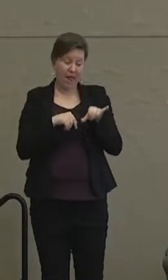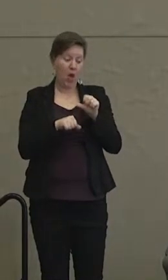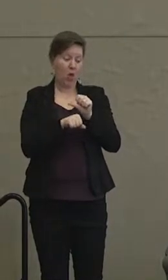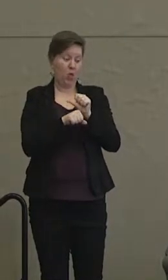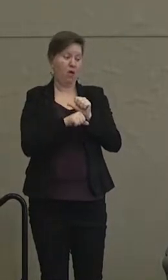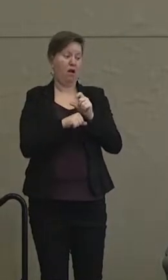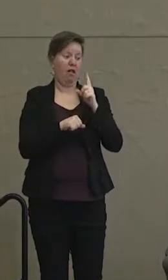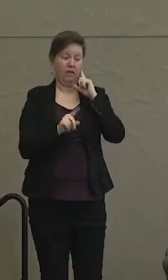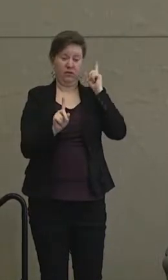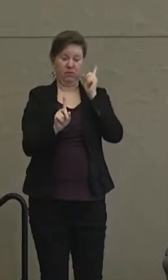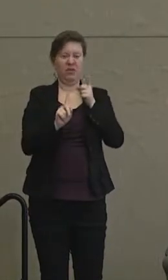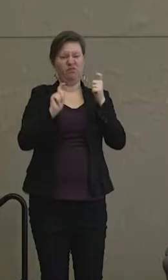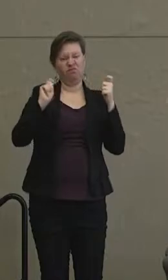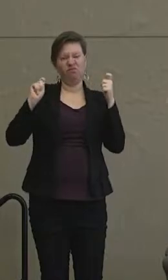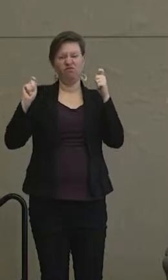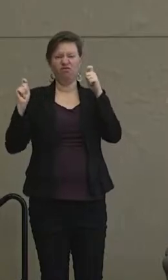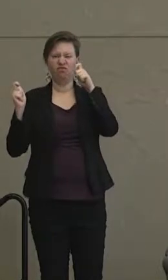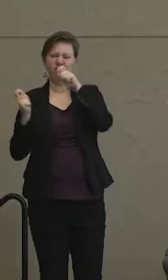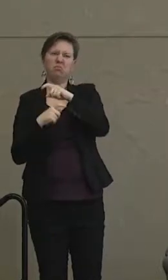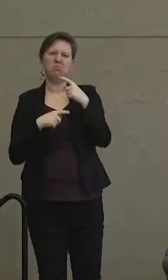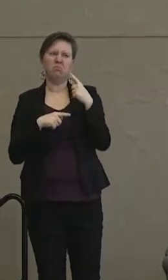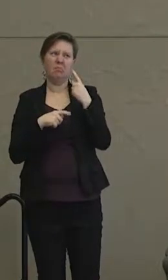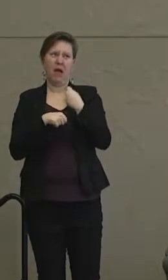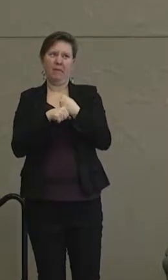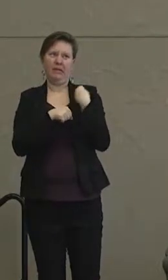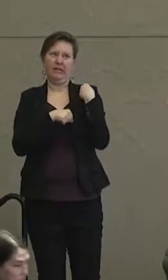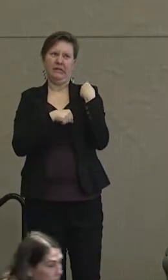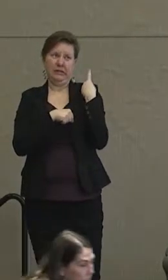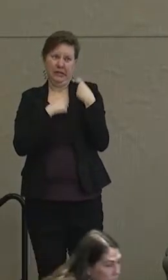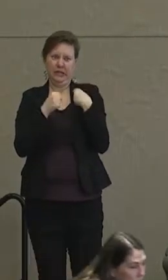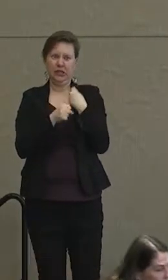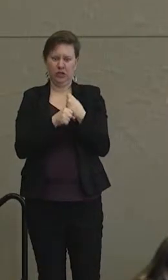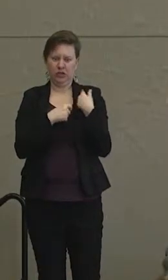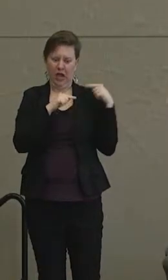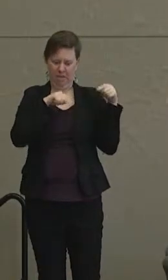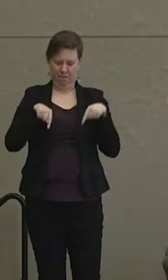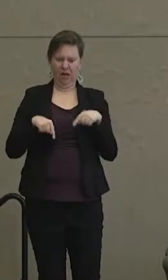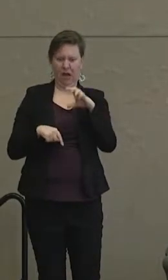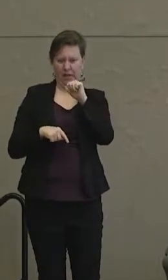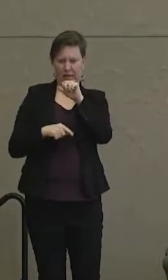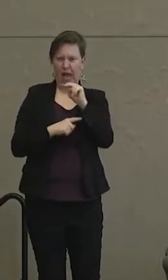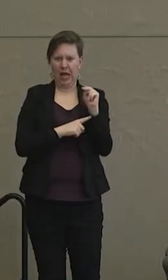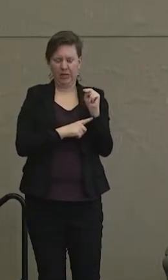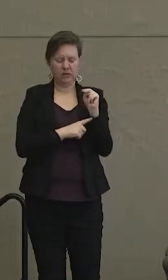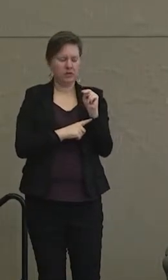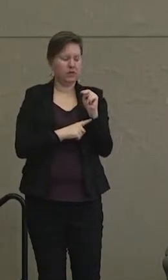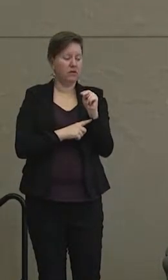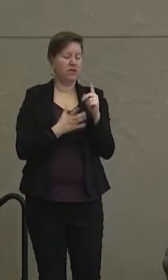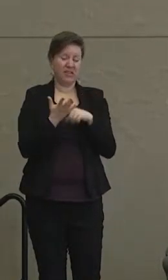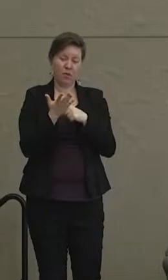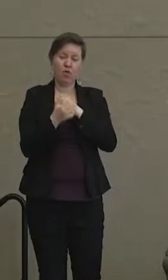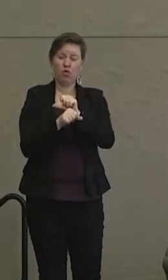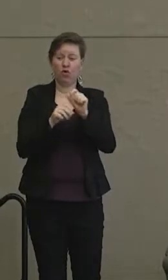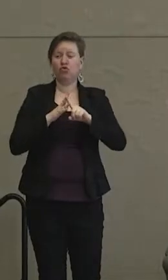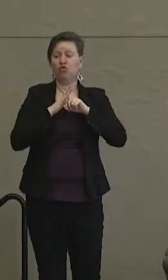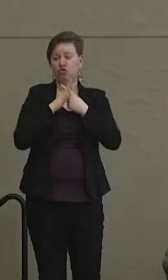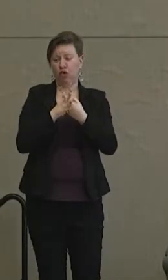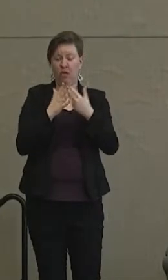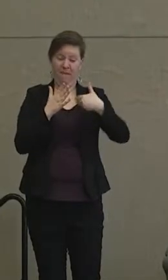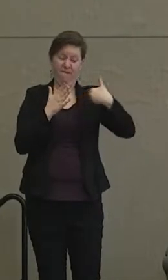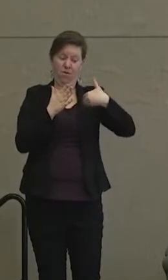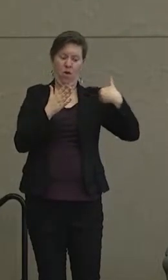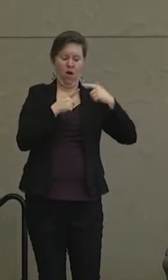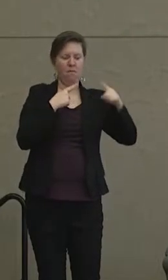I think, has been changing over the past year since I've been at CAN. Some of that work actually begun before,